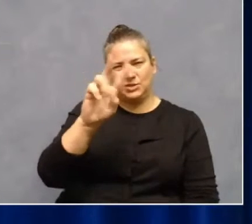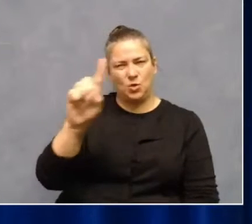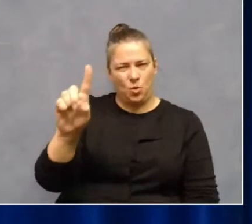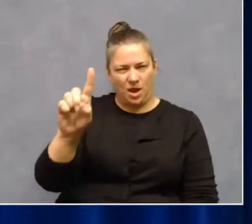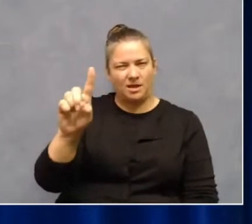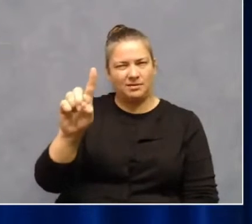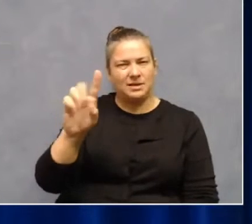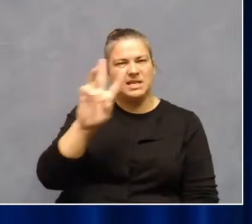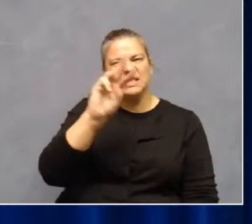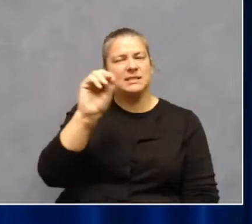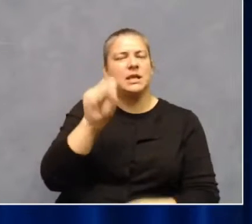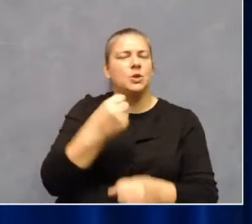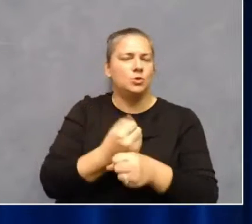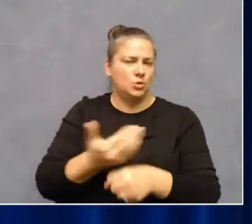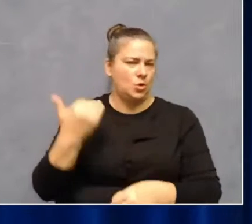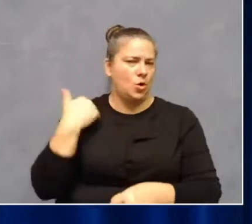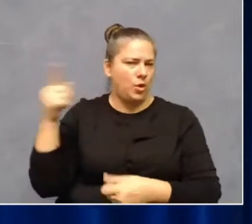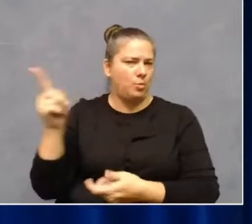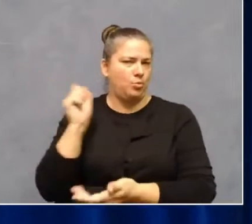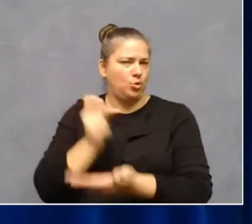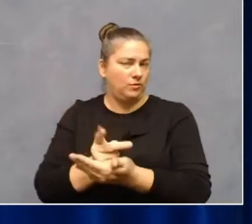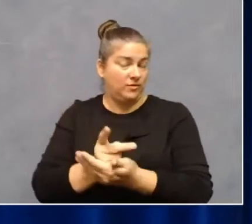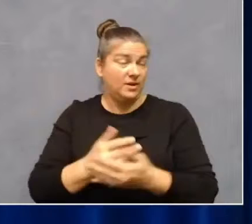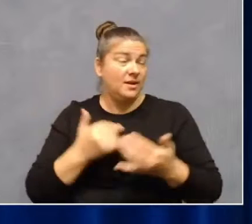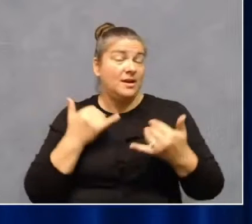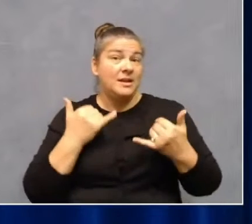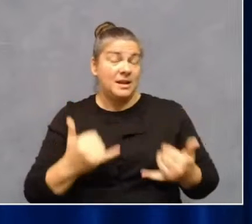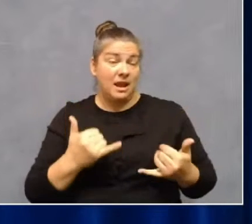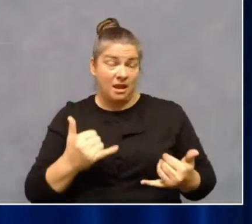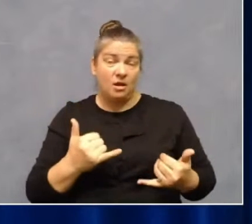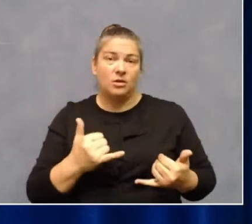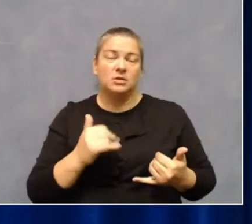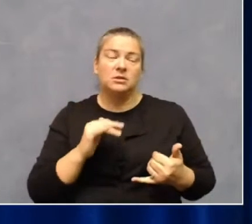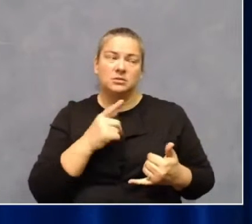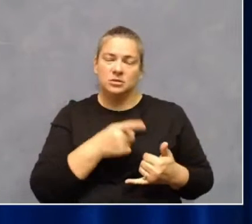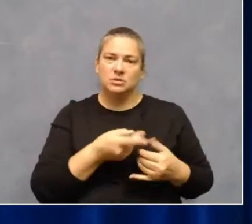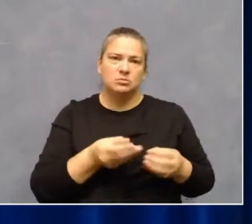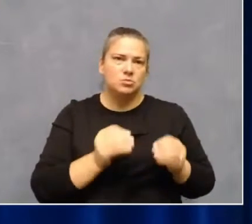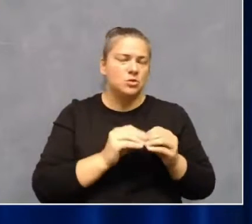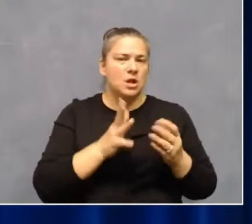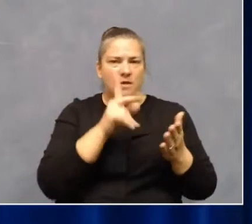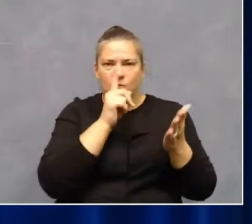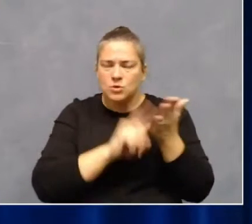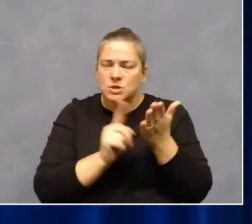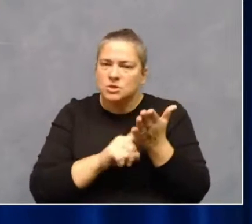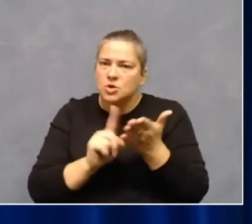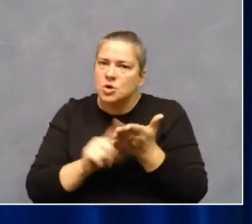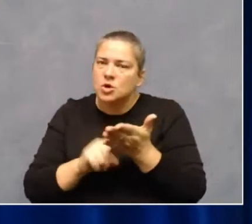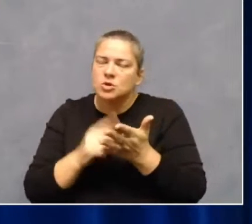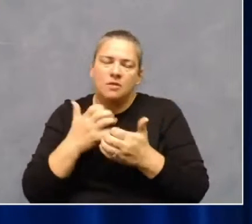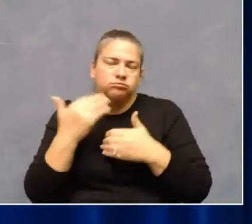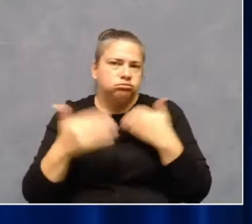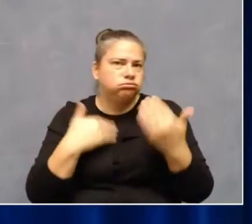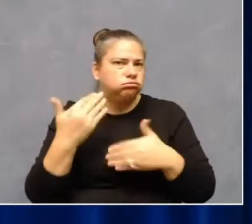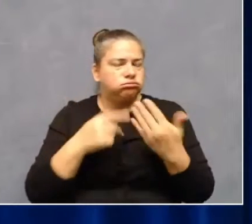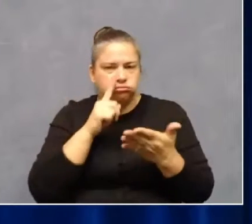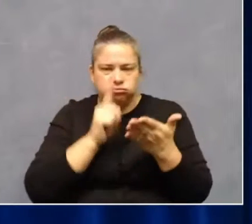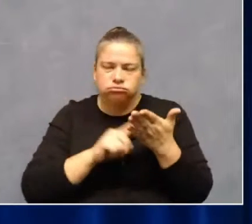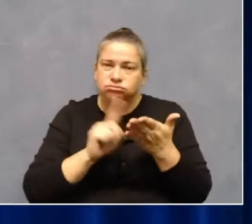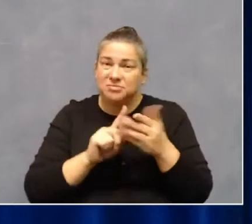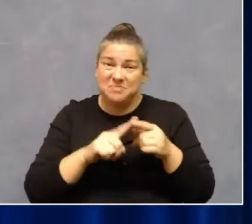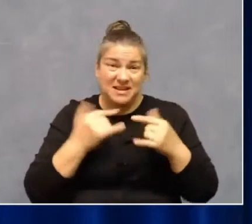ago. Now, we have great progress that's being made on all sorts of research fronts, but at the moment, the only drug